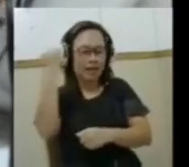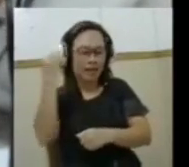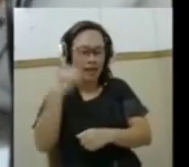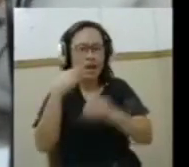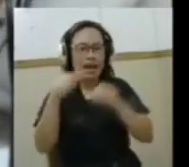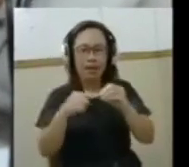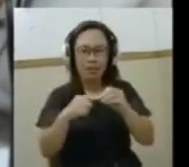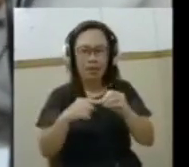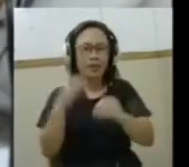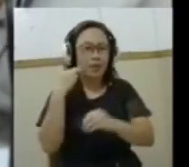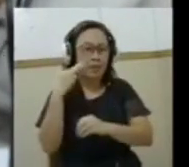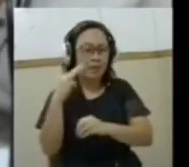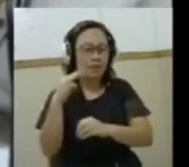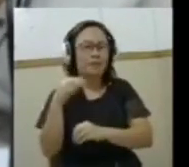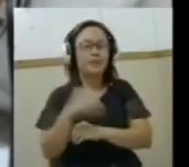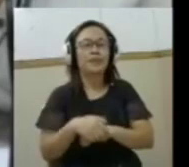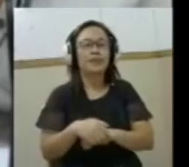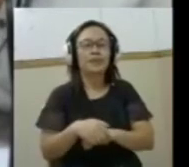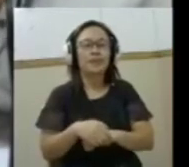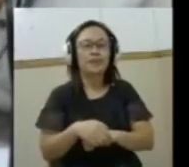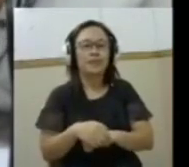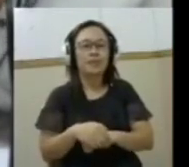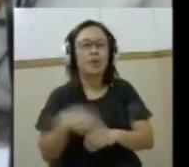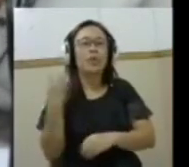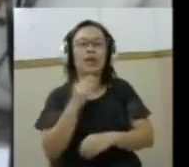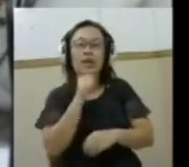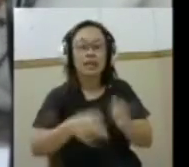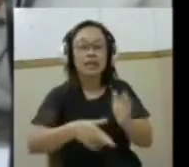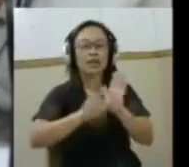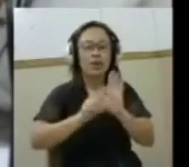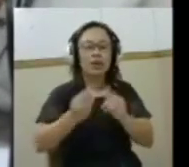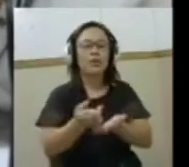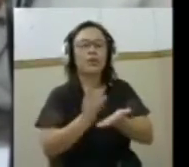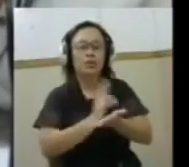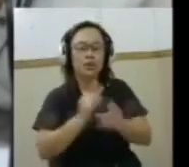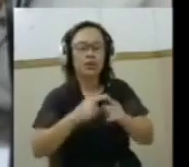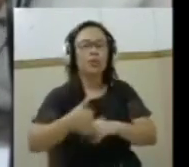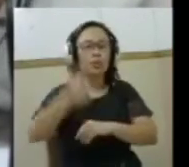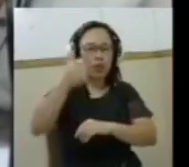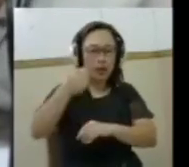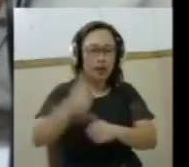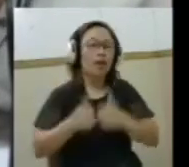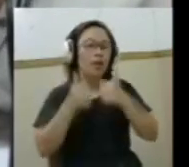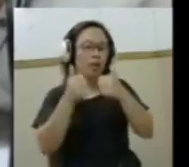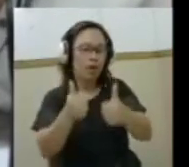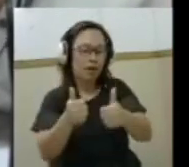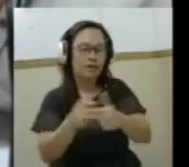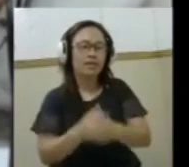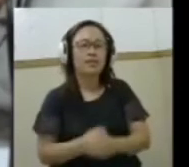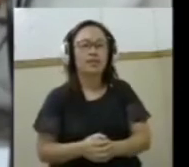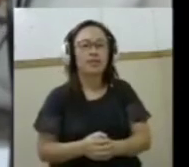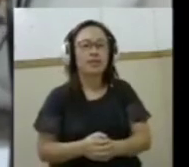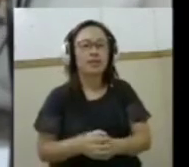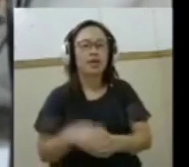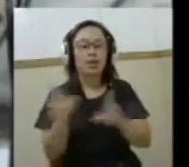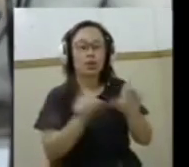Mr. Ian Saldo of San Isidro College that we are not required to do research to win an award Nobel Prize, yes. or Nobel Prize. We